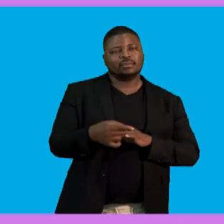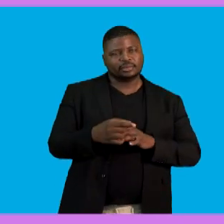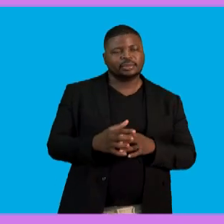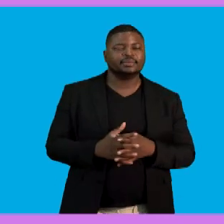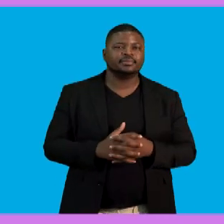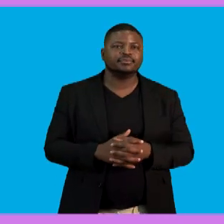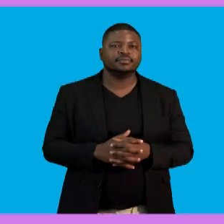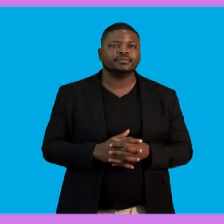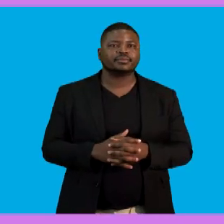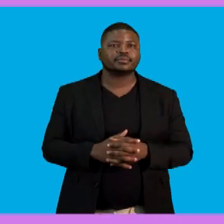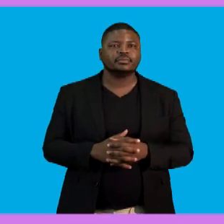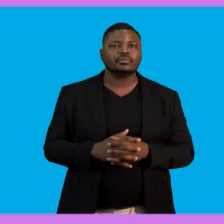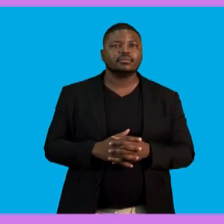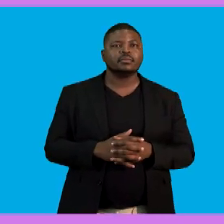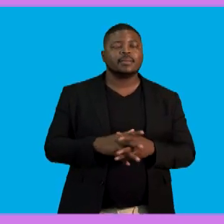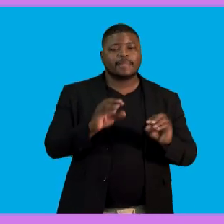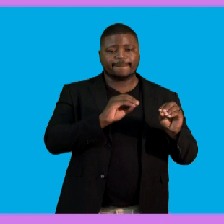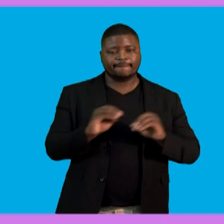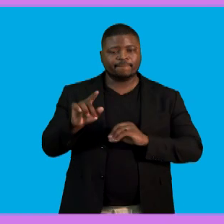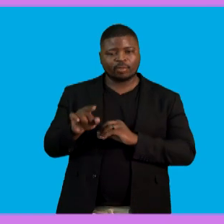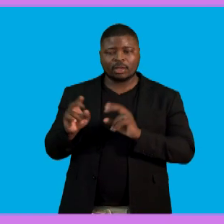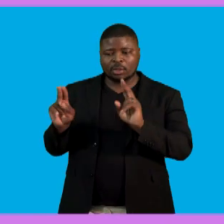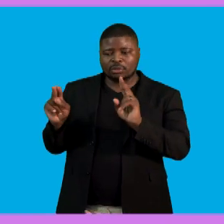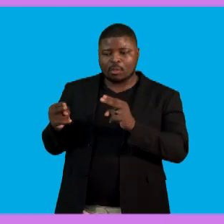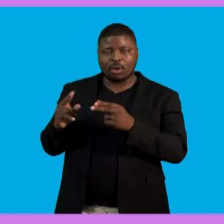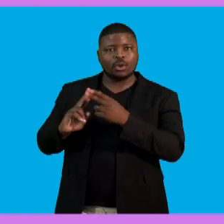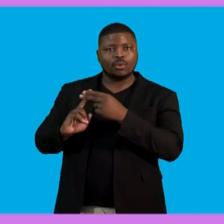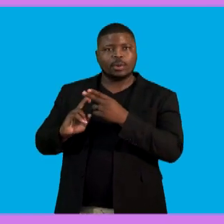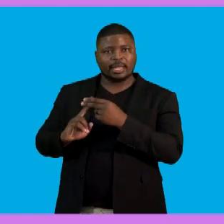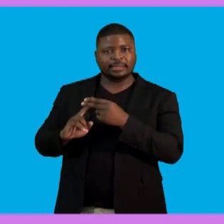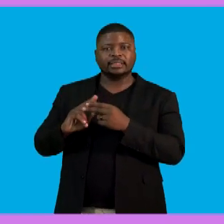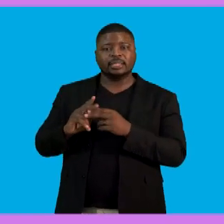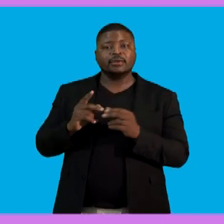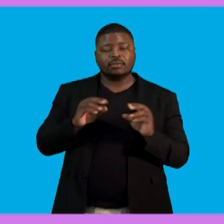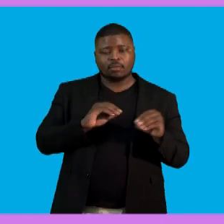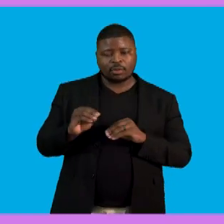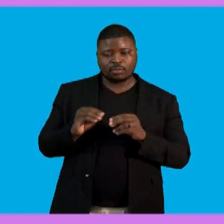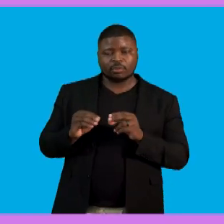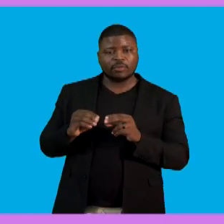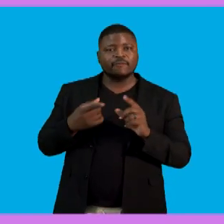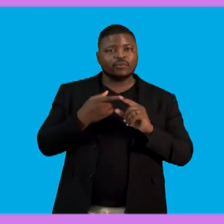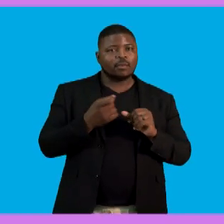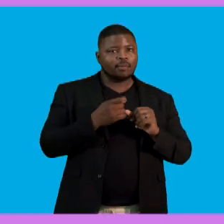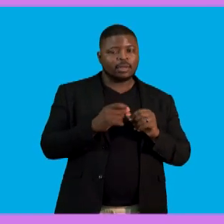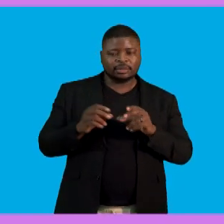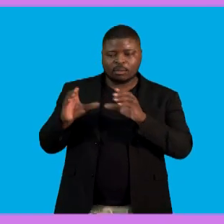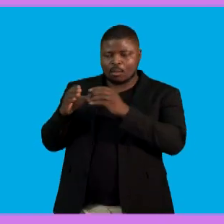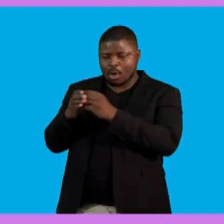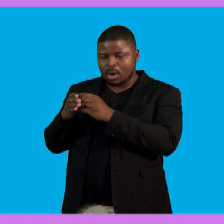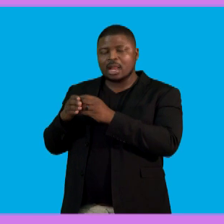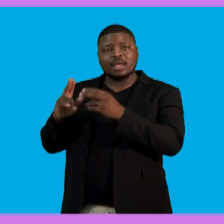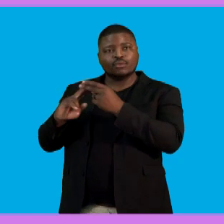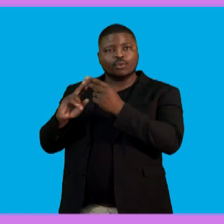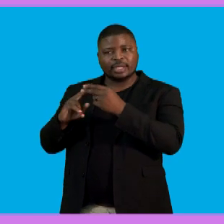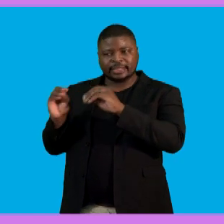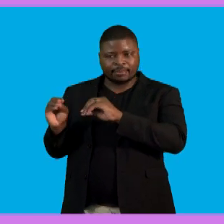to meters. Then now, if I'm moving now from a small unit to a big unit, then I'll have to divide by the number of